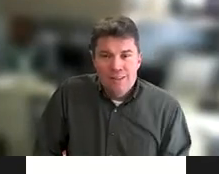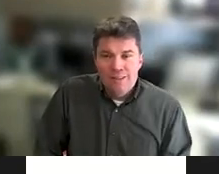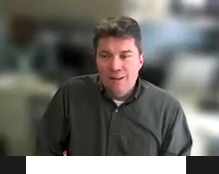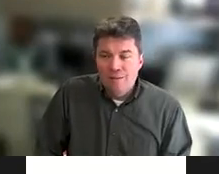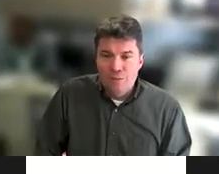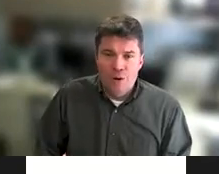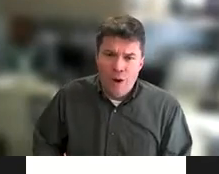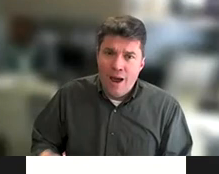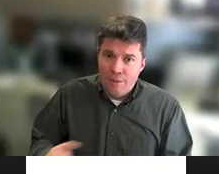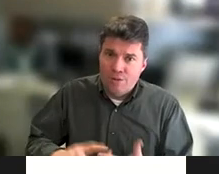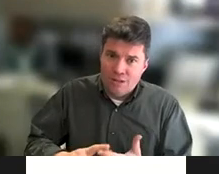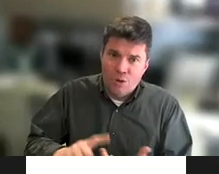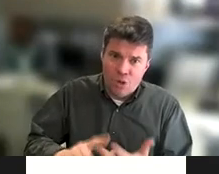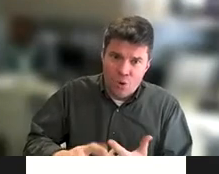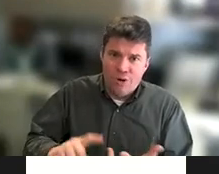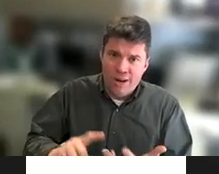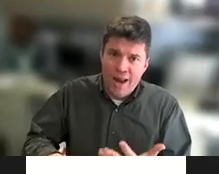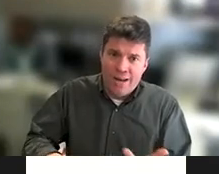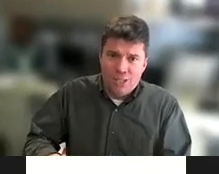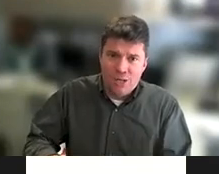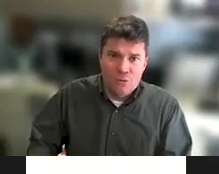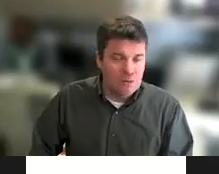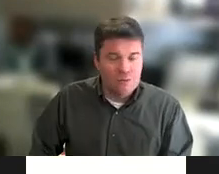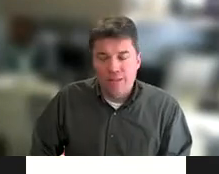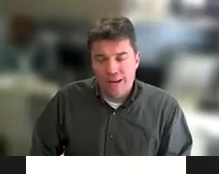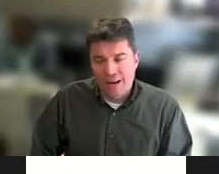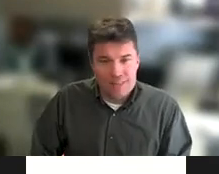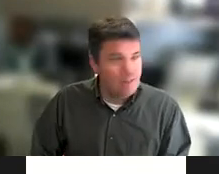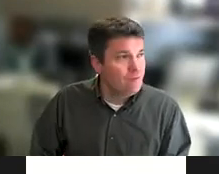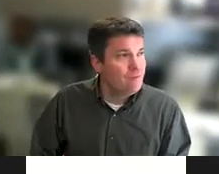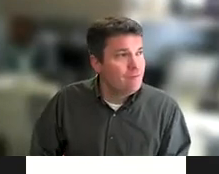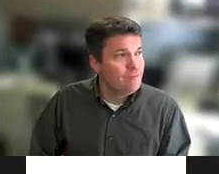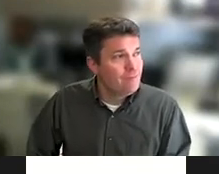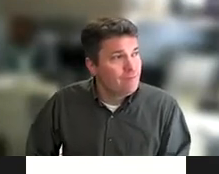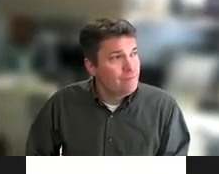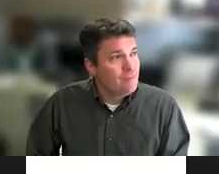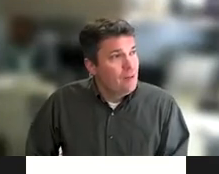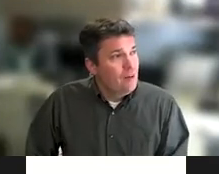foods. But oh yeah, but there's also yogurt and eggs too, so that kind of stuff."